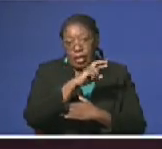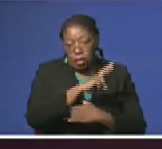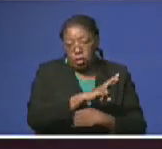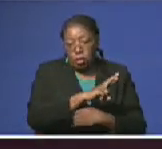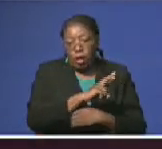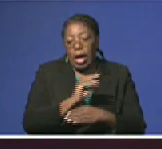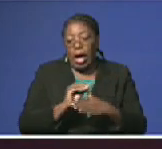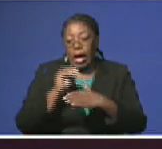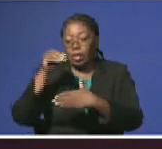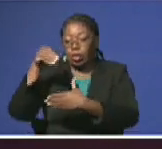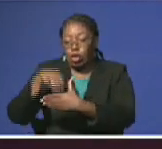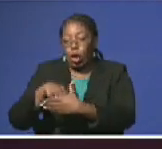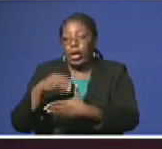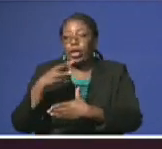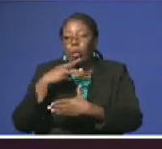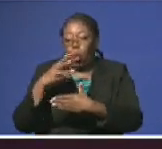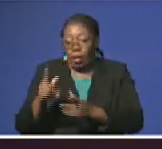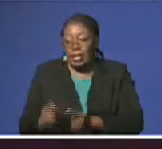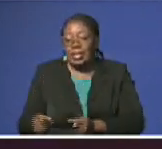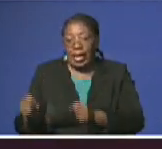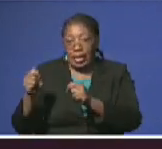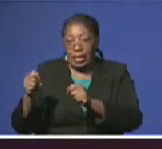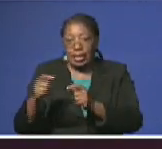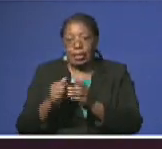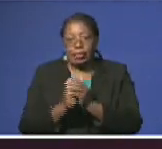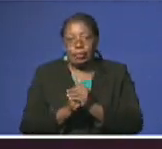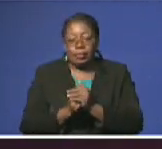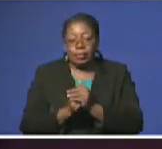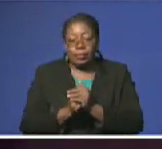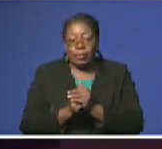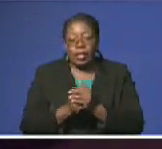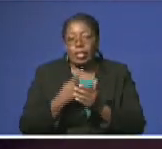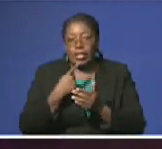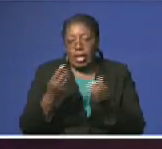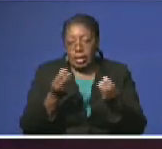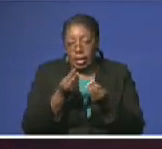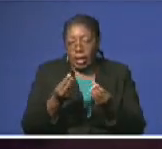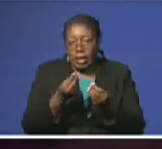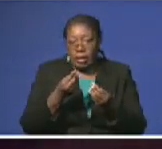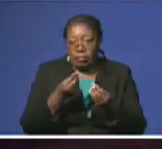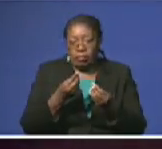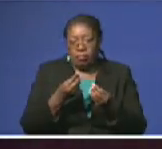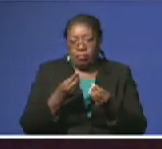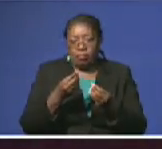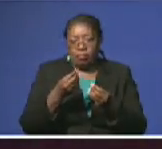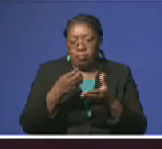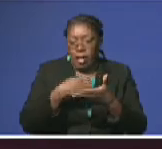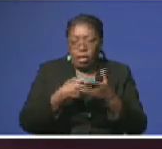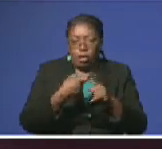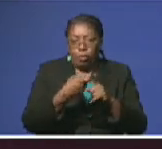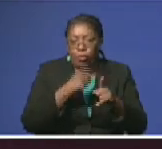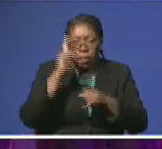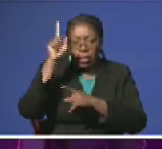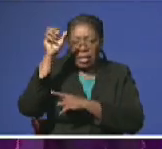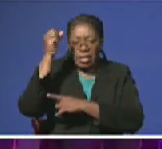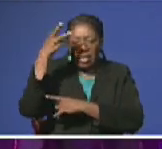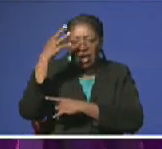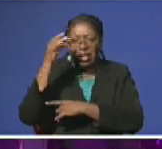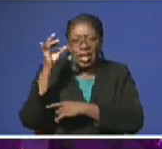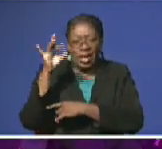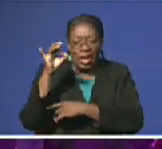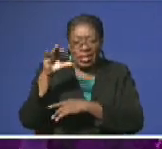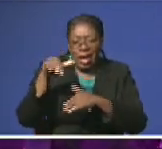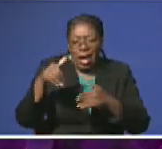many of us are aware, light is essential in plant growth, but with no access to direct sunlight, the question is, how do crops at Eeden